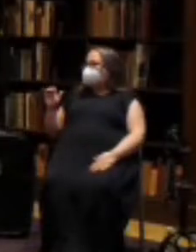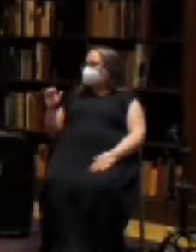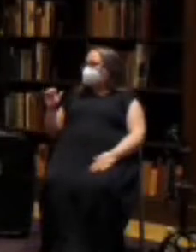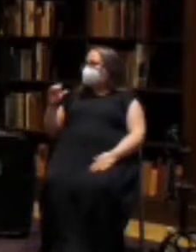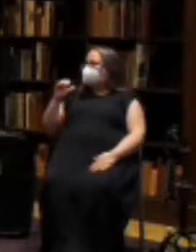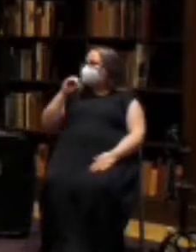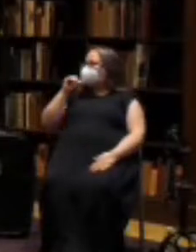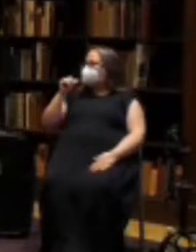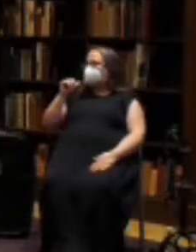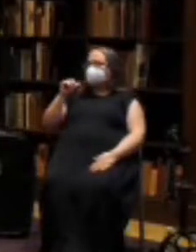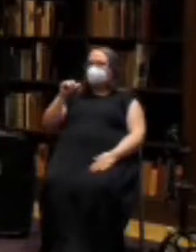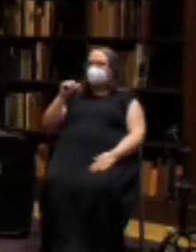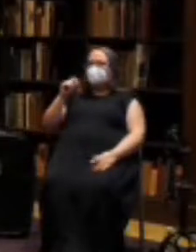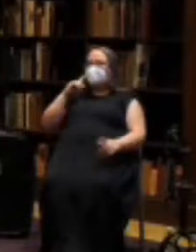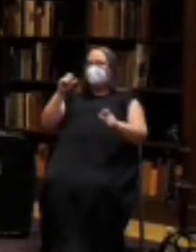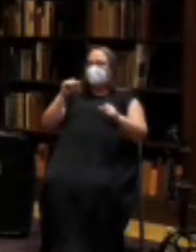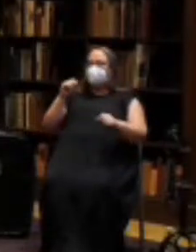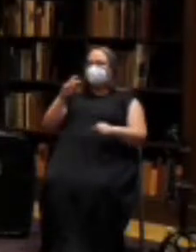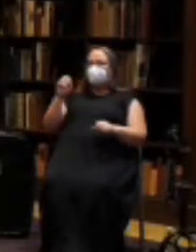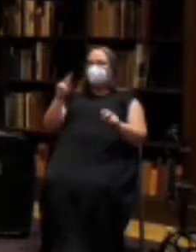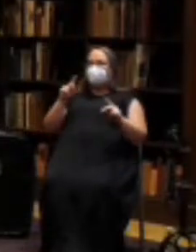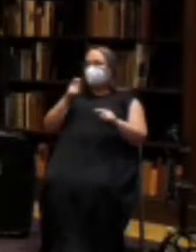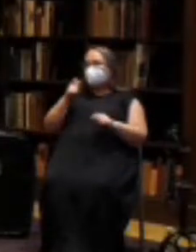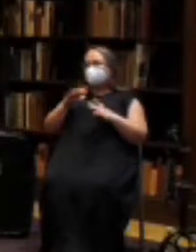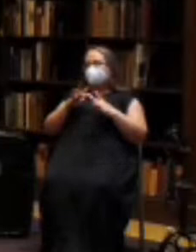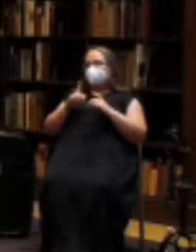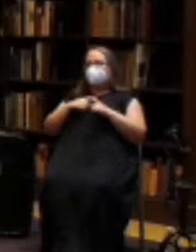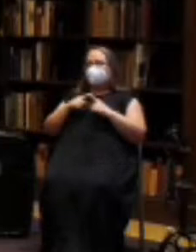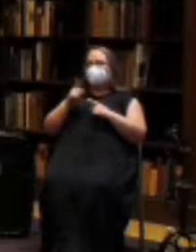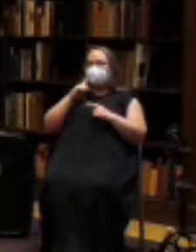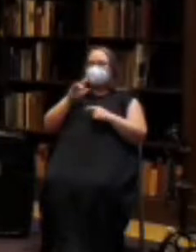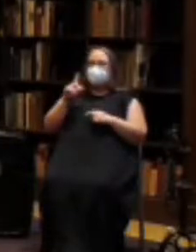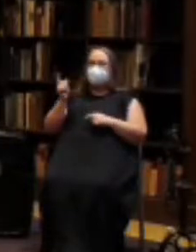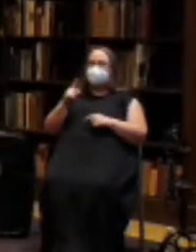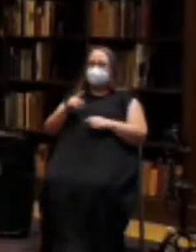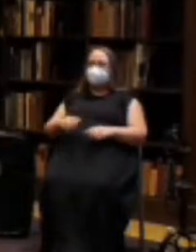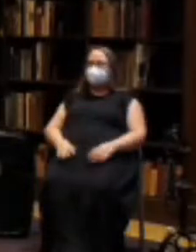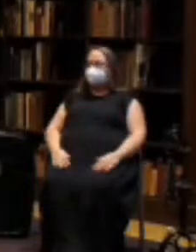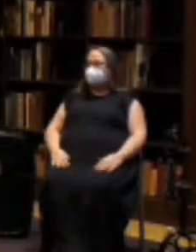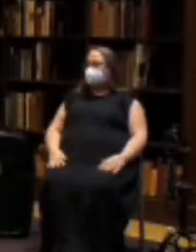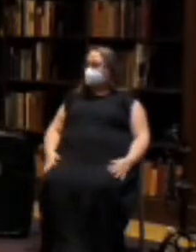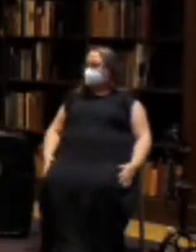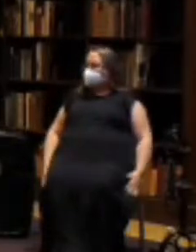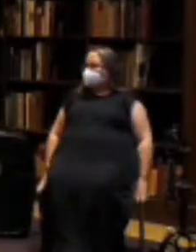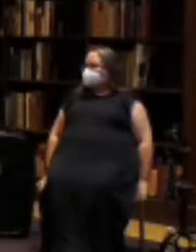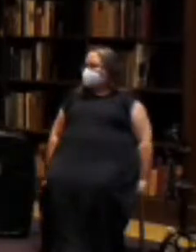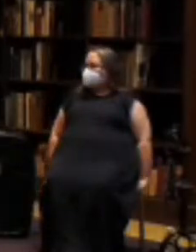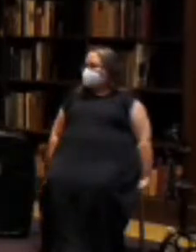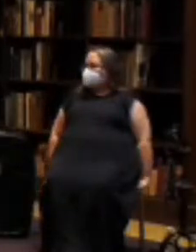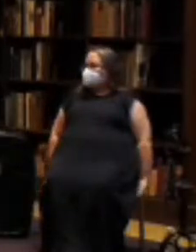doesn't amplify, but we have about 40 people watching online, and they'll be able to hear your question if you use this mic. Thank you.